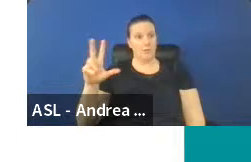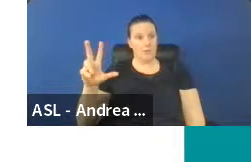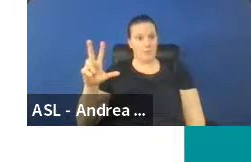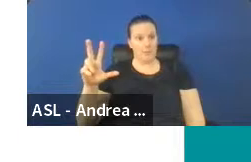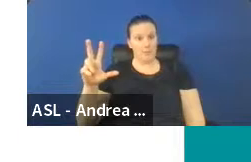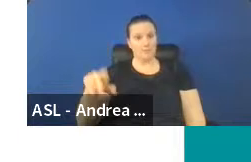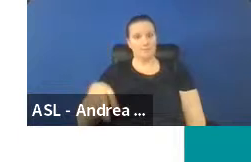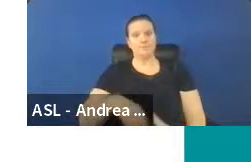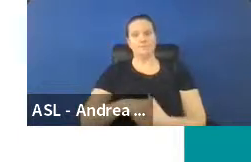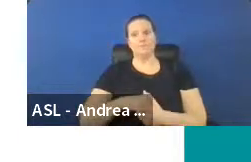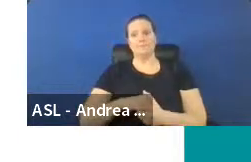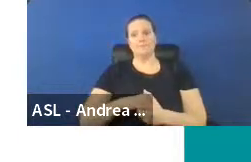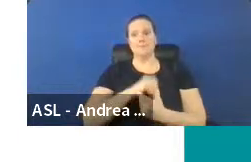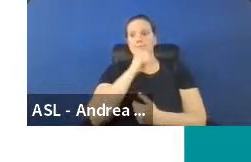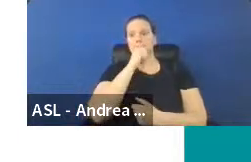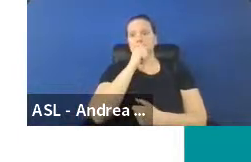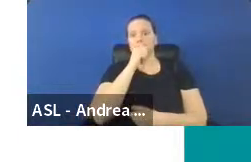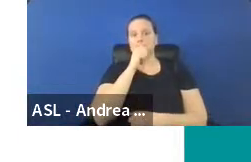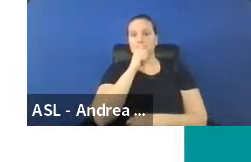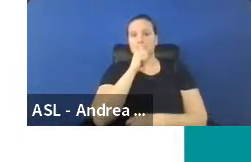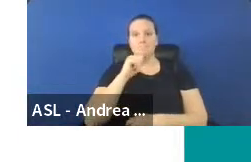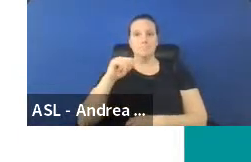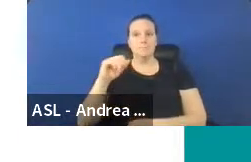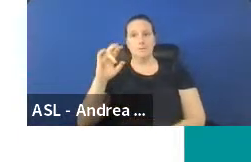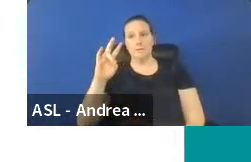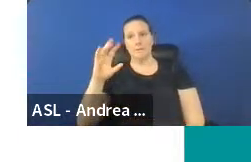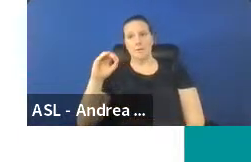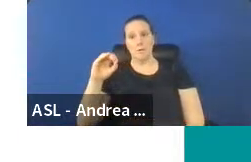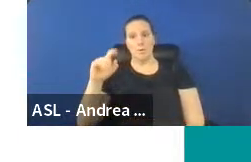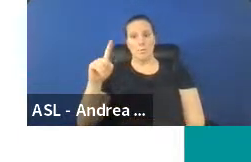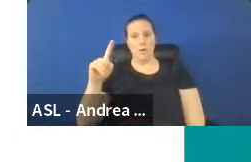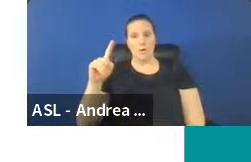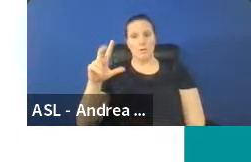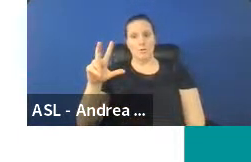986-0940-5983. Passcode